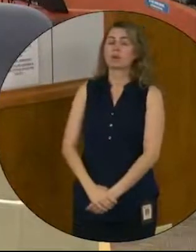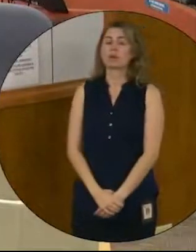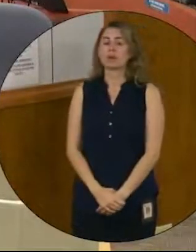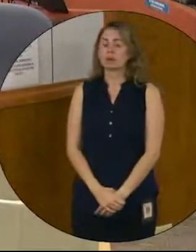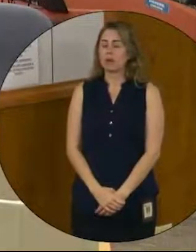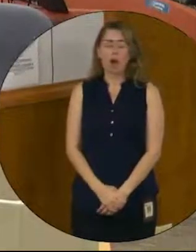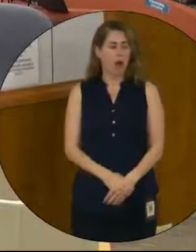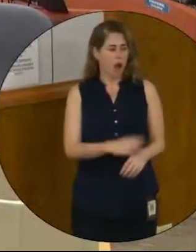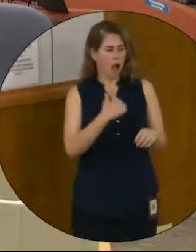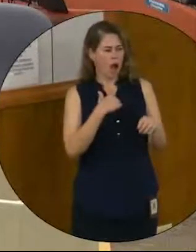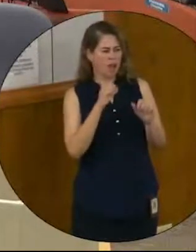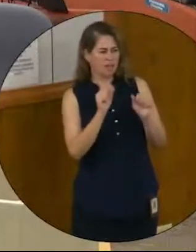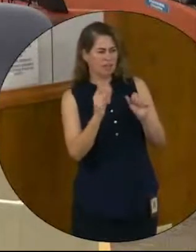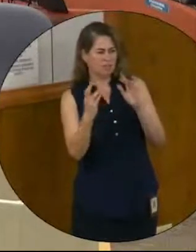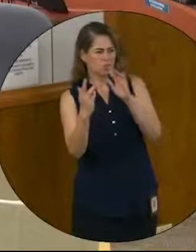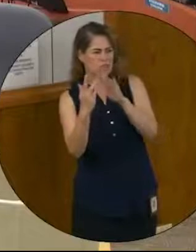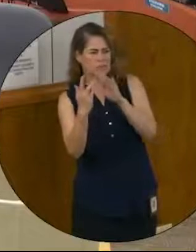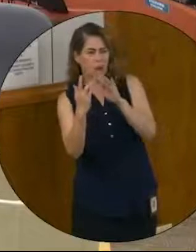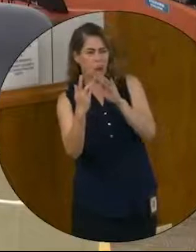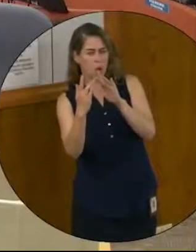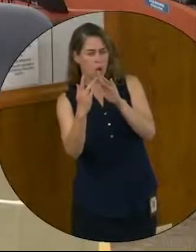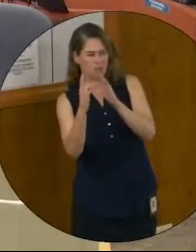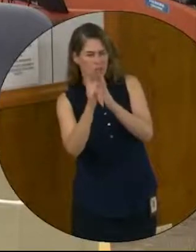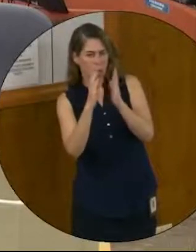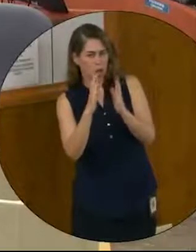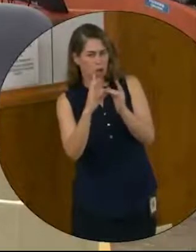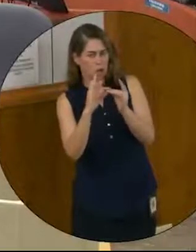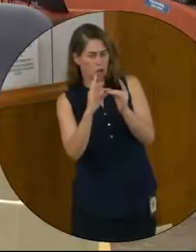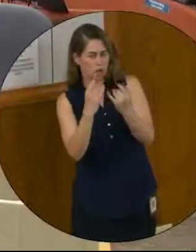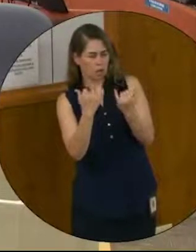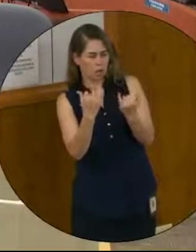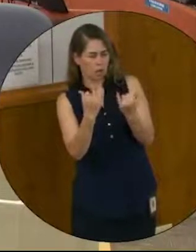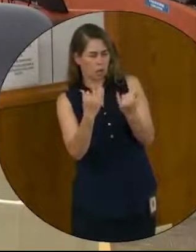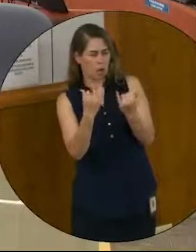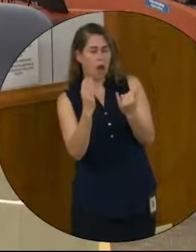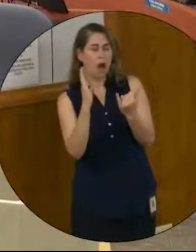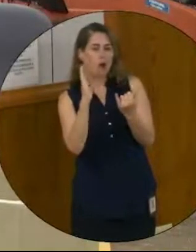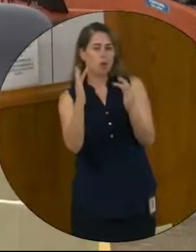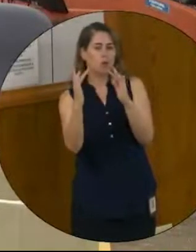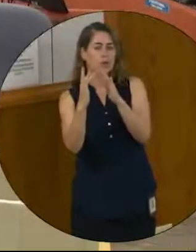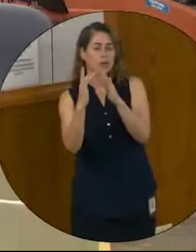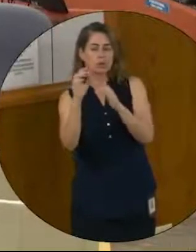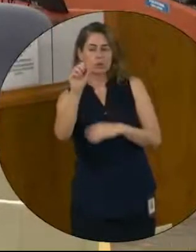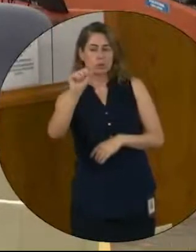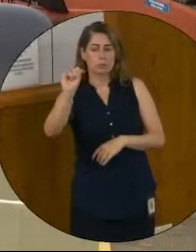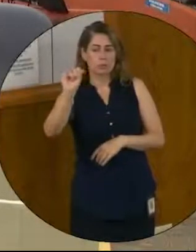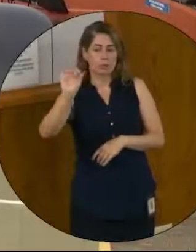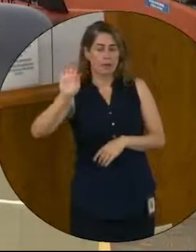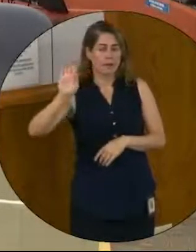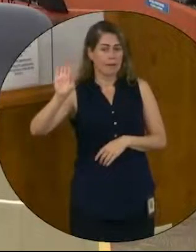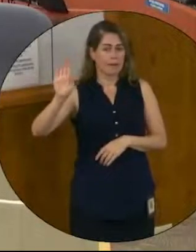I could reach out to I could reach out to the superintendent's